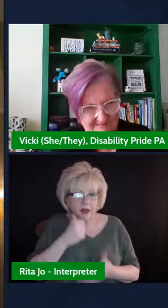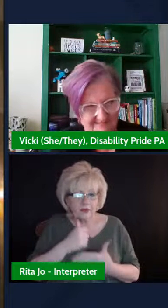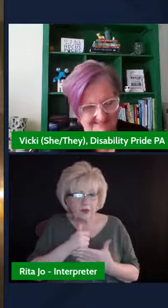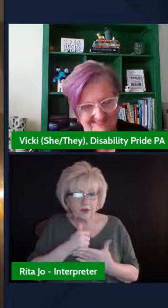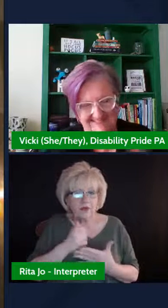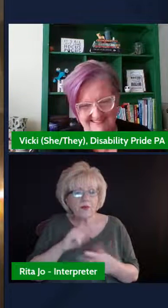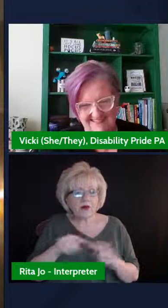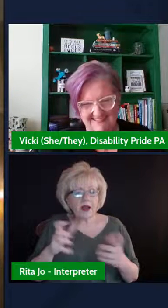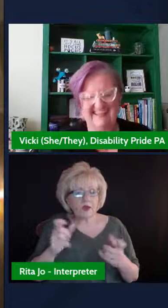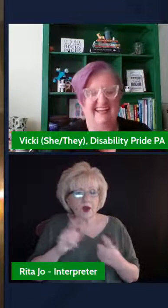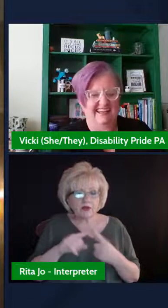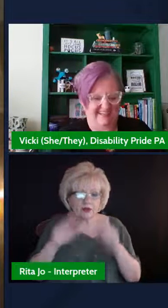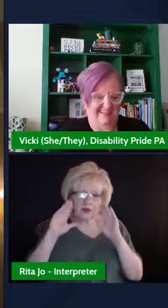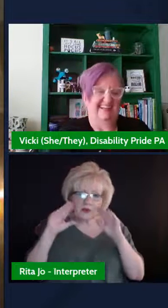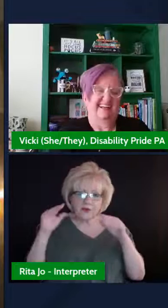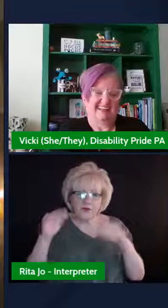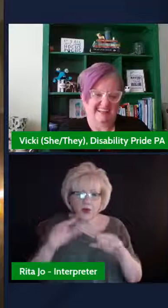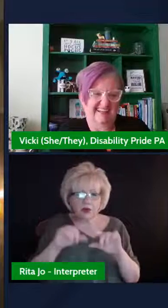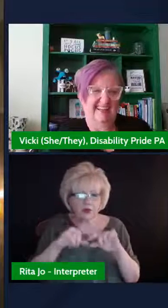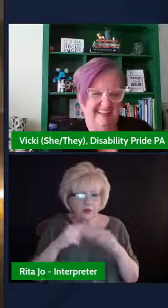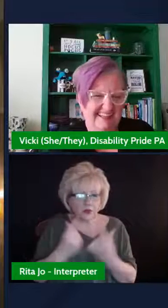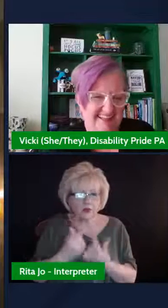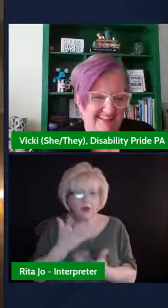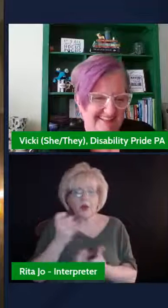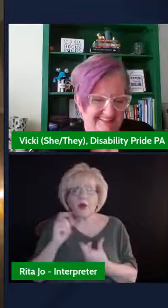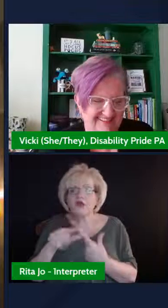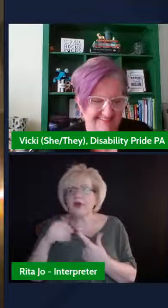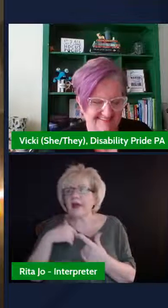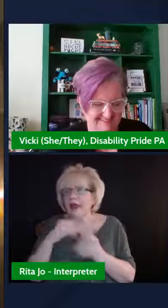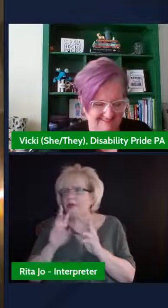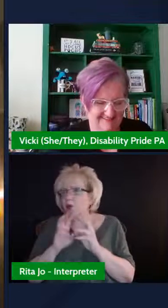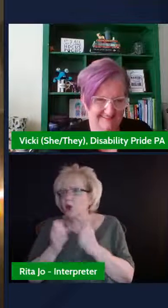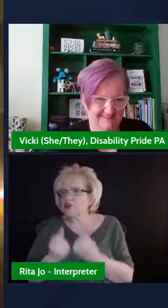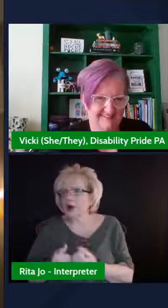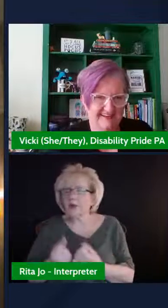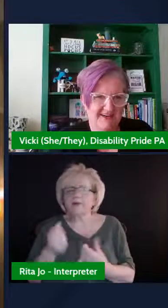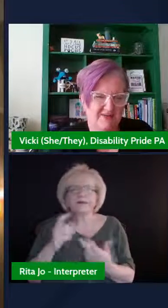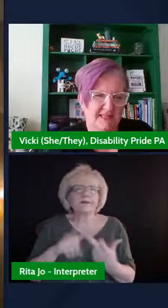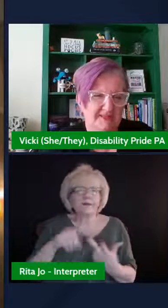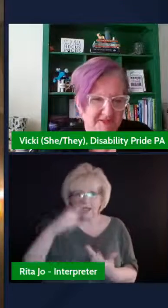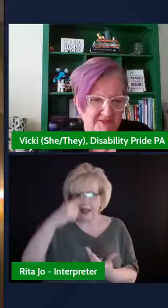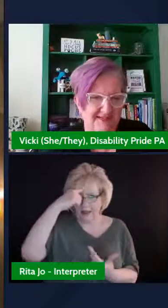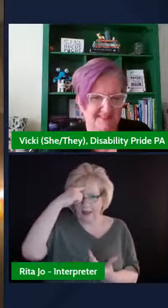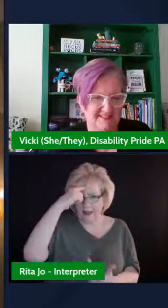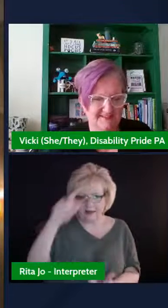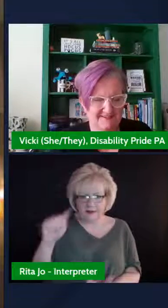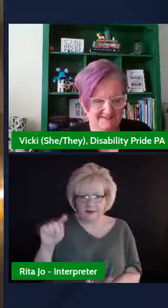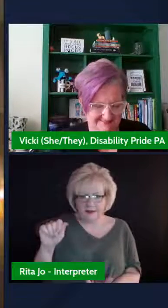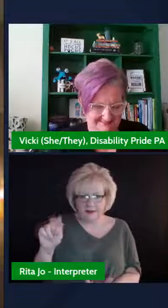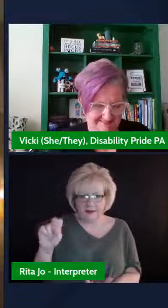I would wanna focus group this, I would wanna workshop it, I'd wanna have, like, a think tank about it, Let's uh do it. yeah, because